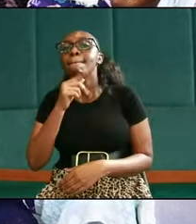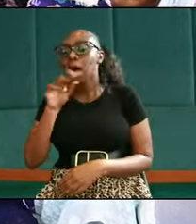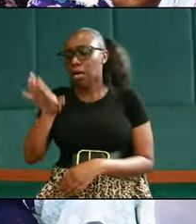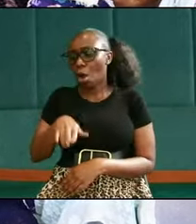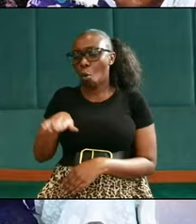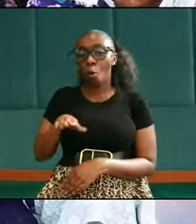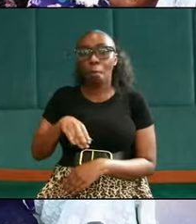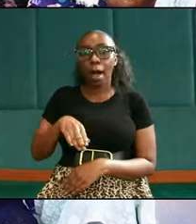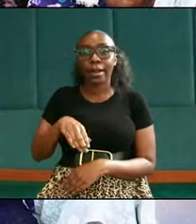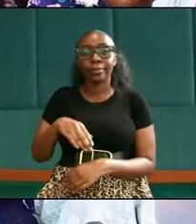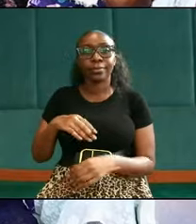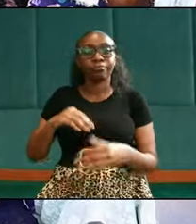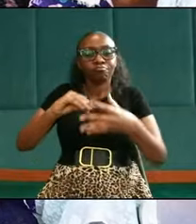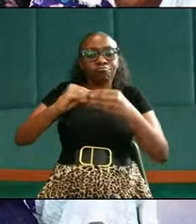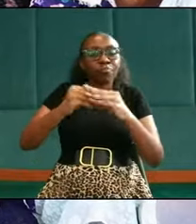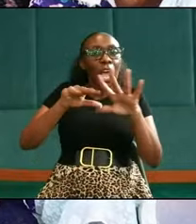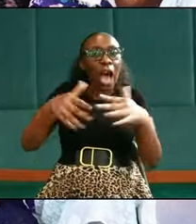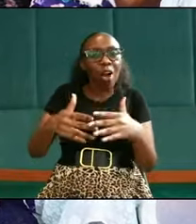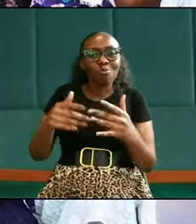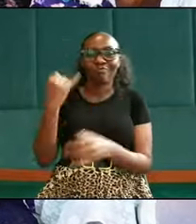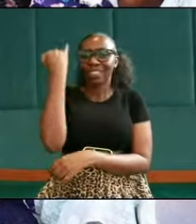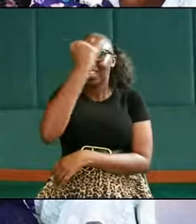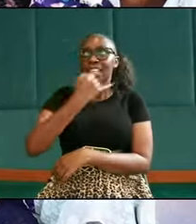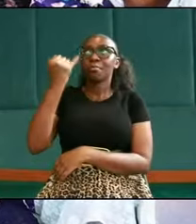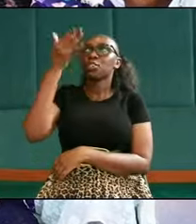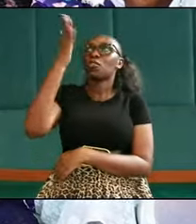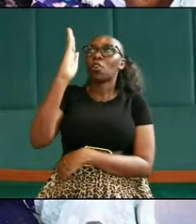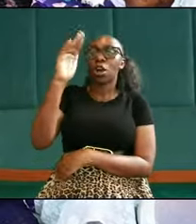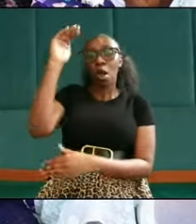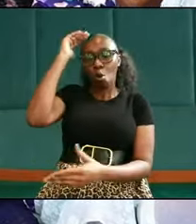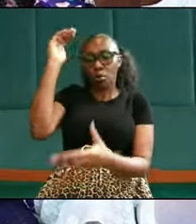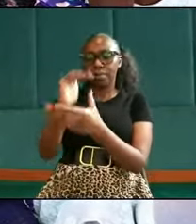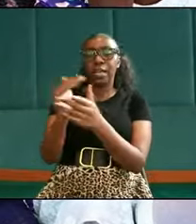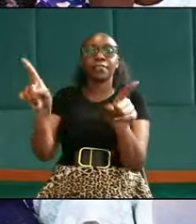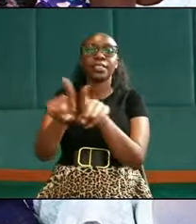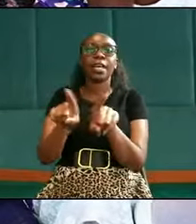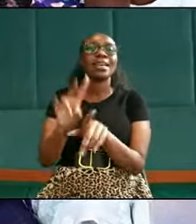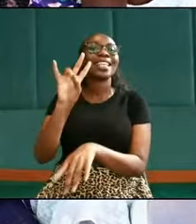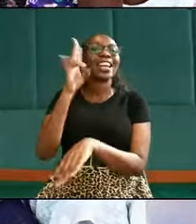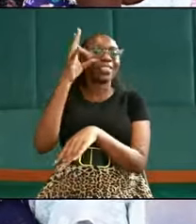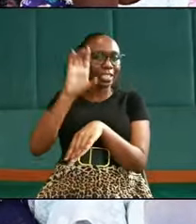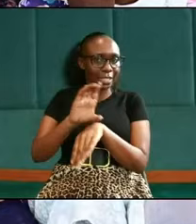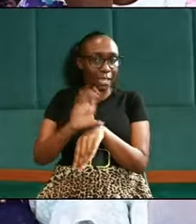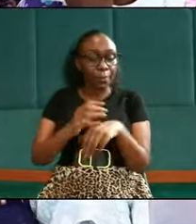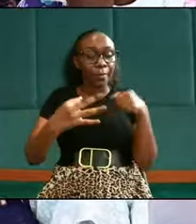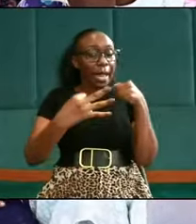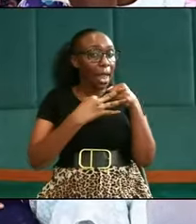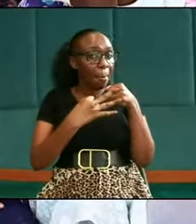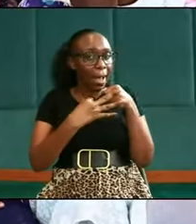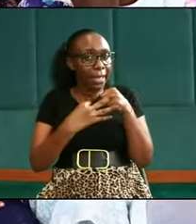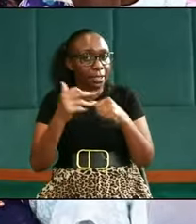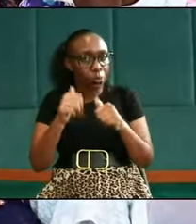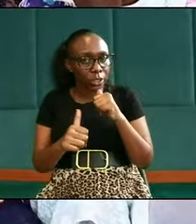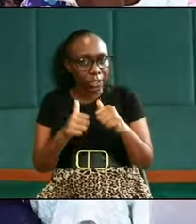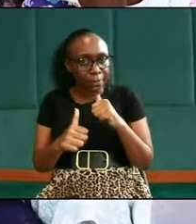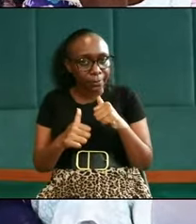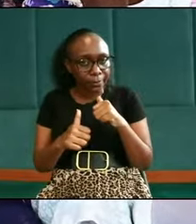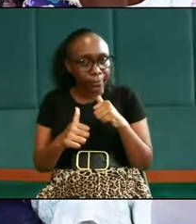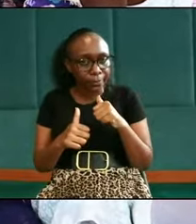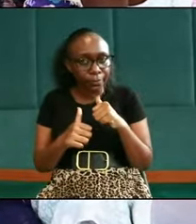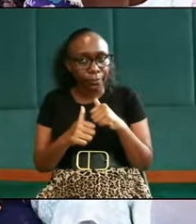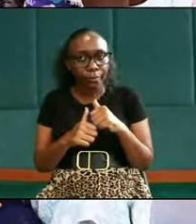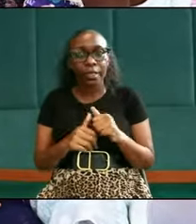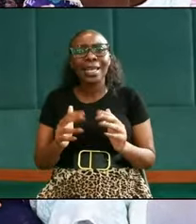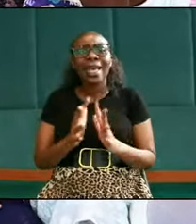were made in the image of God. That's a belief that we have as Seventh-day Adventists. The 8th fundamental belief is